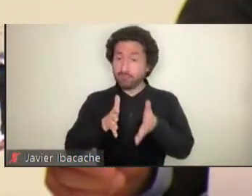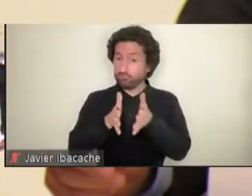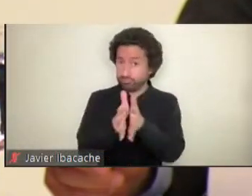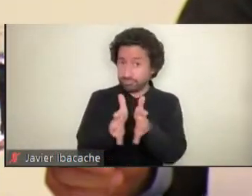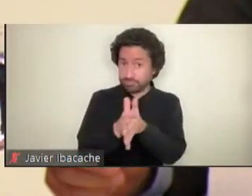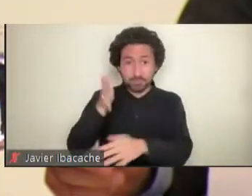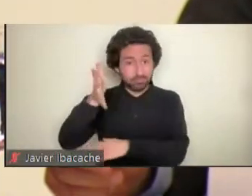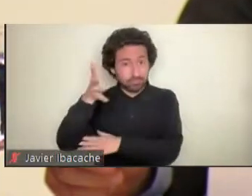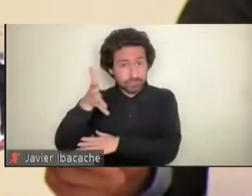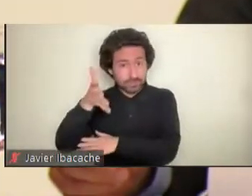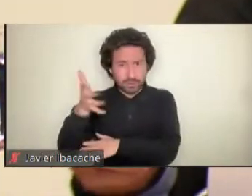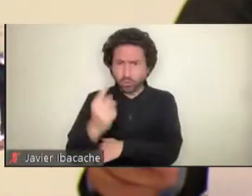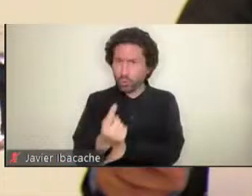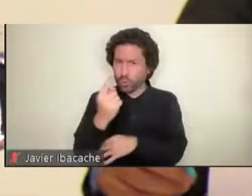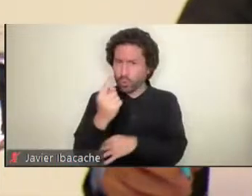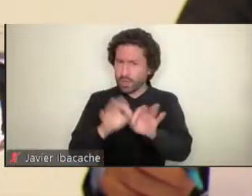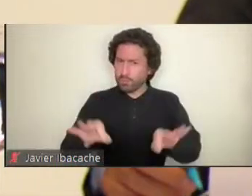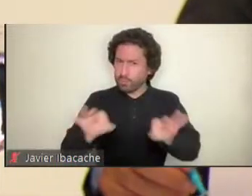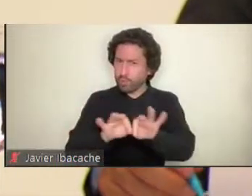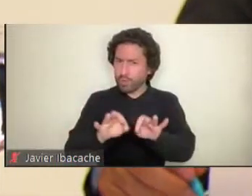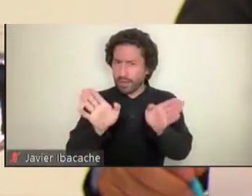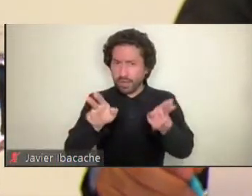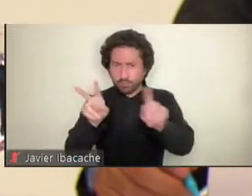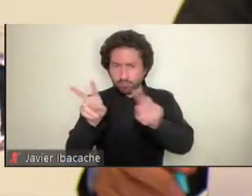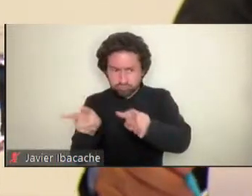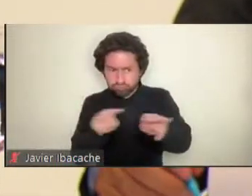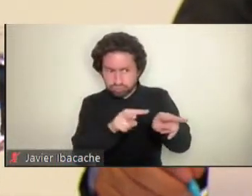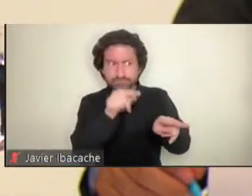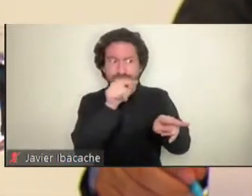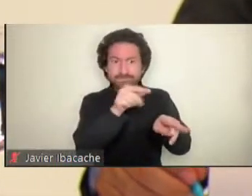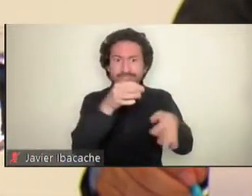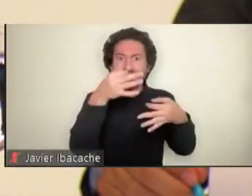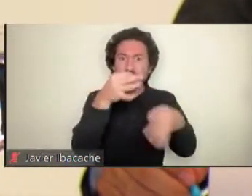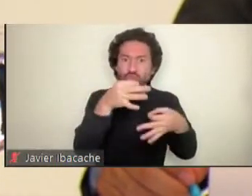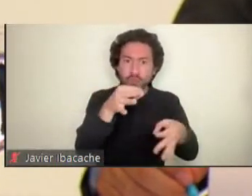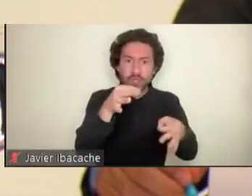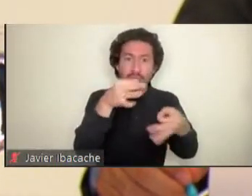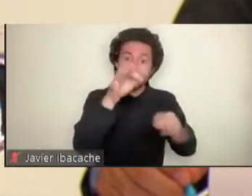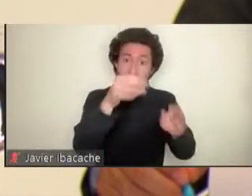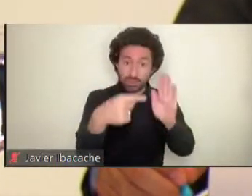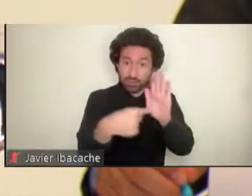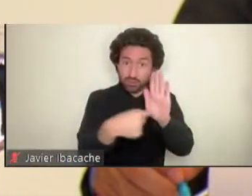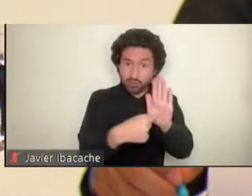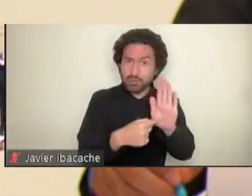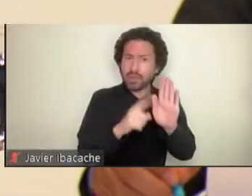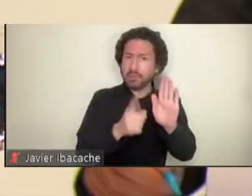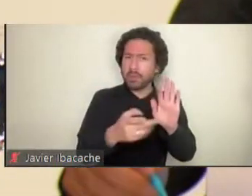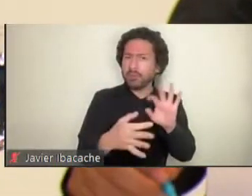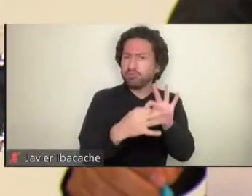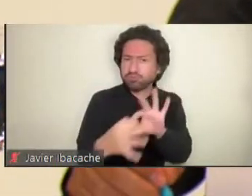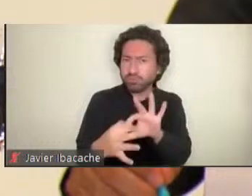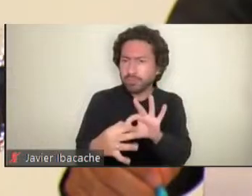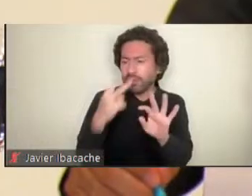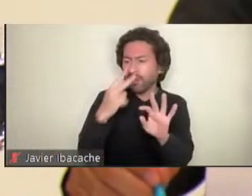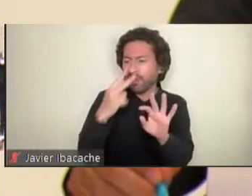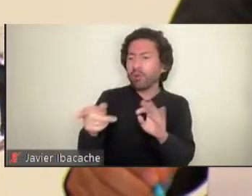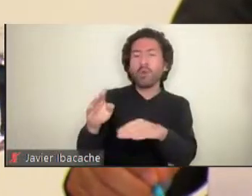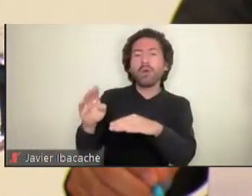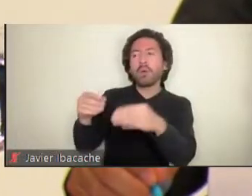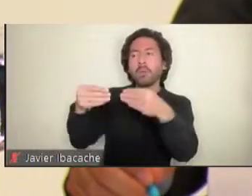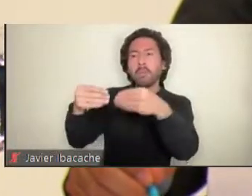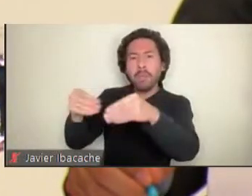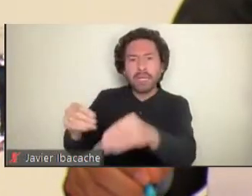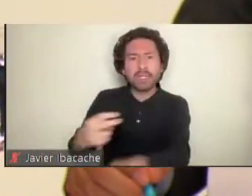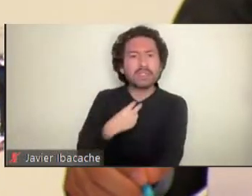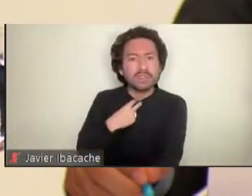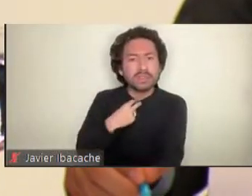central part of my presentation is that we need to focus instruments in agreement to the market